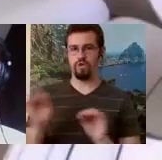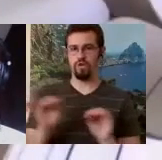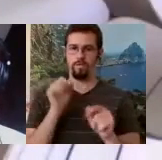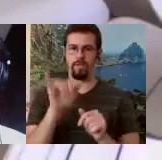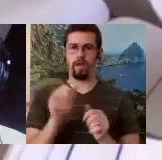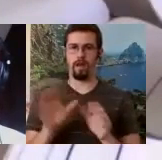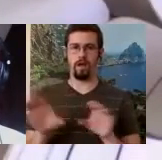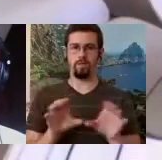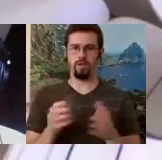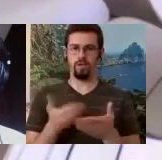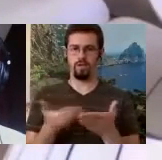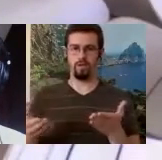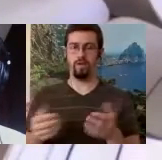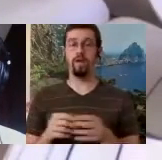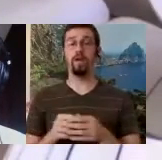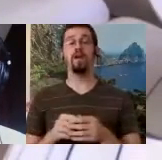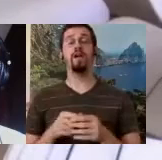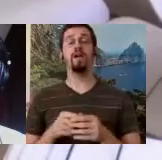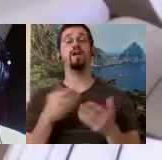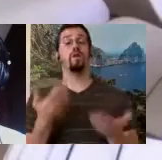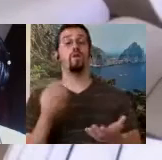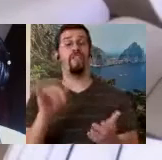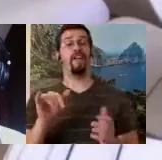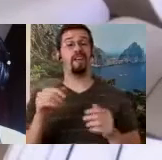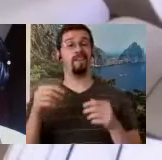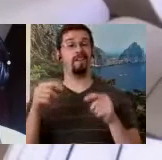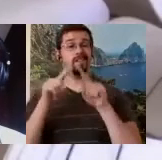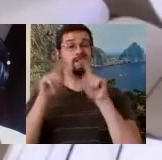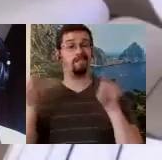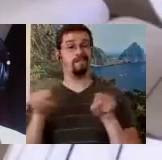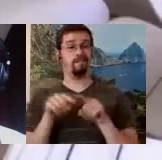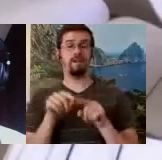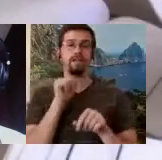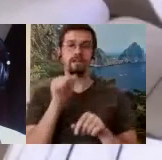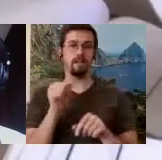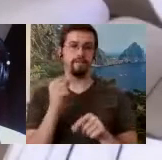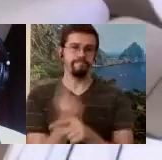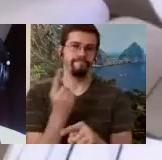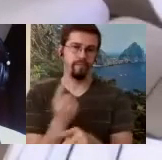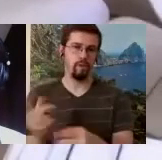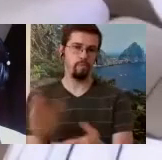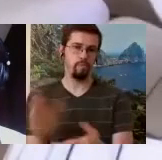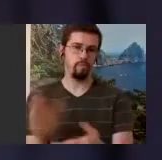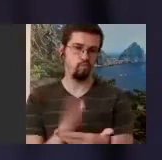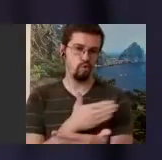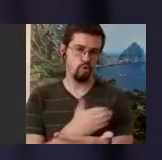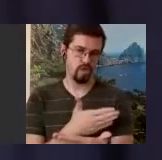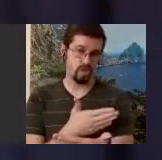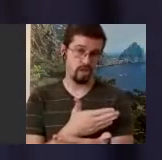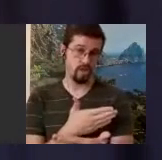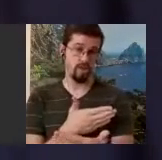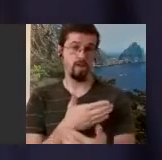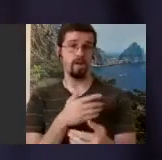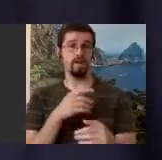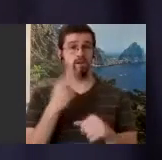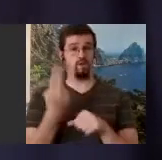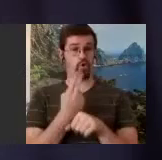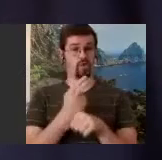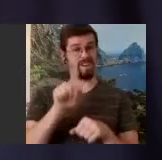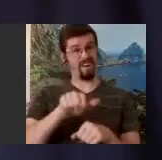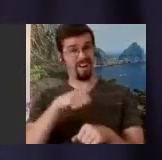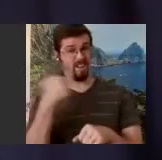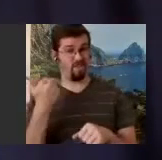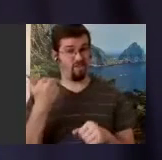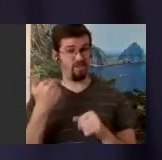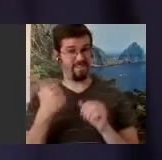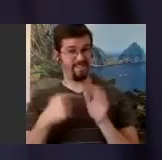to summarize this particular slide, this is not the average music, is it? It's using other instrumentation